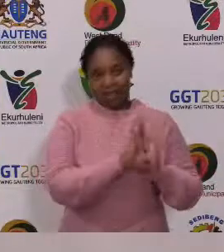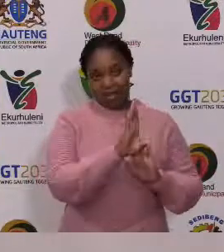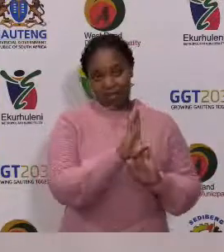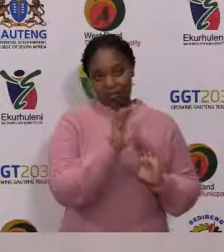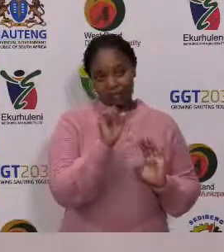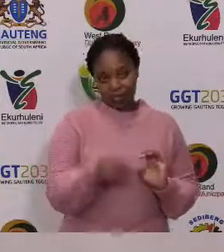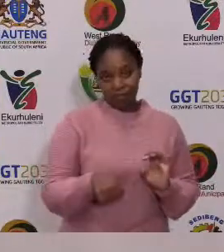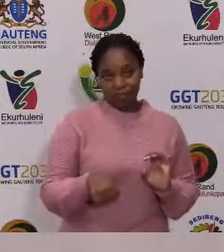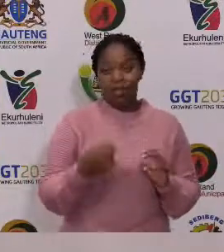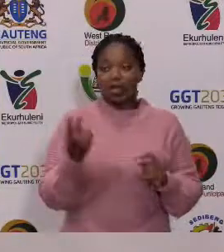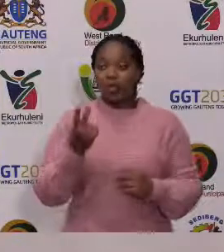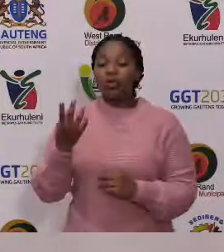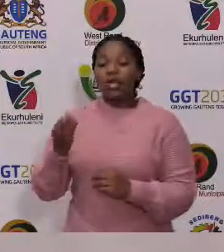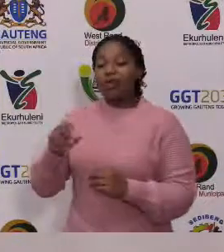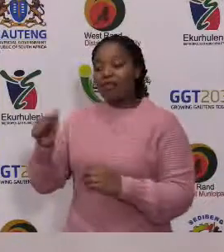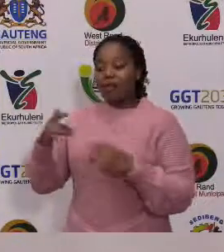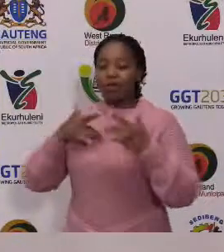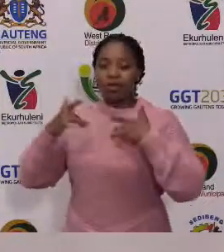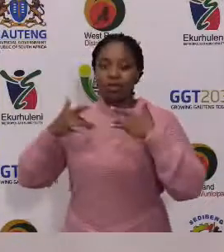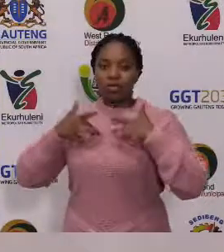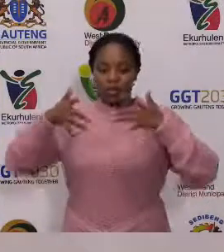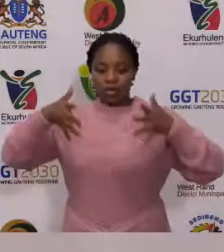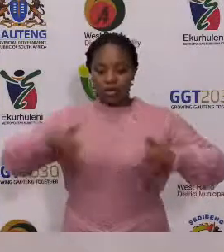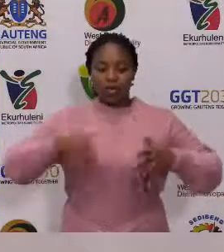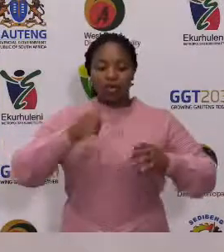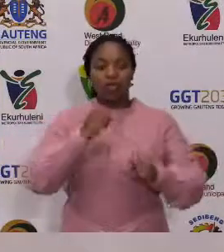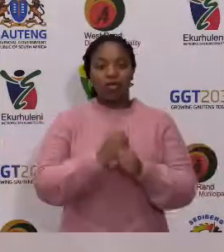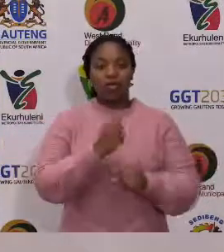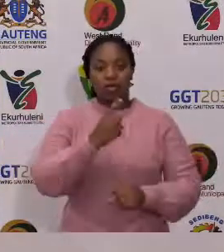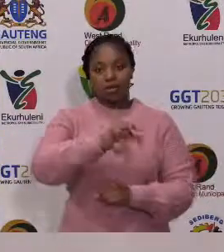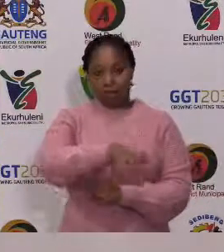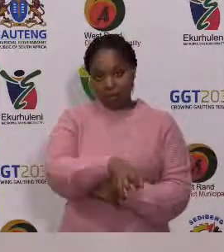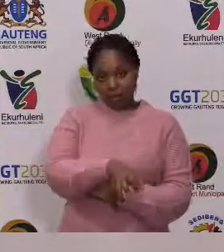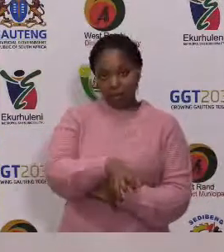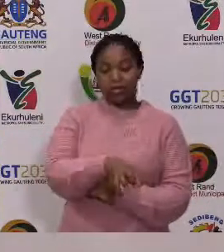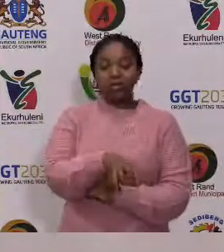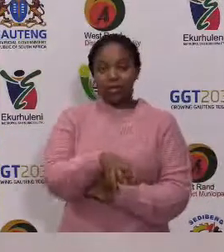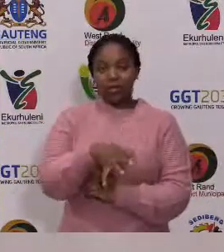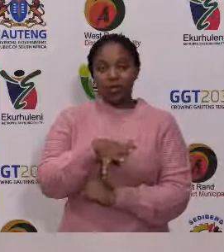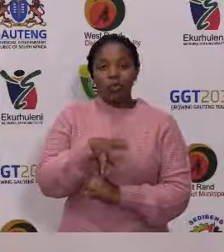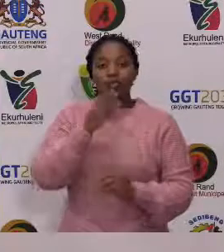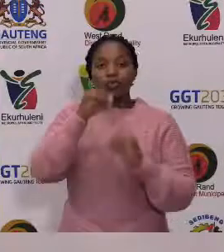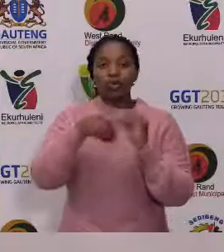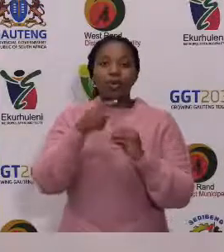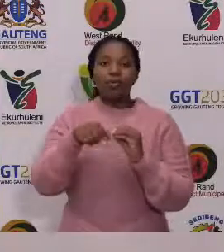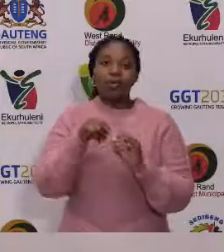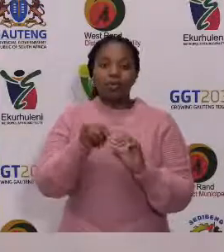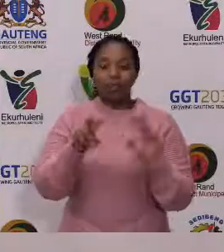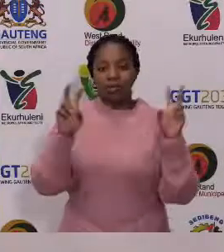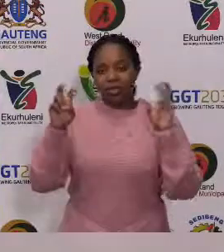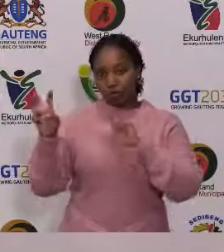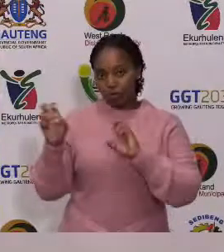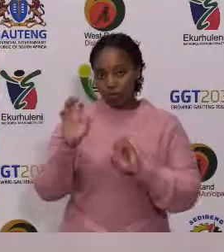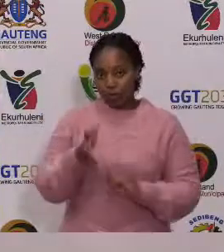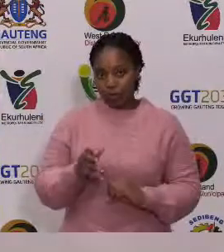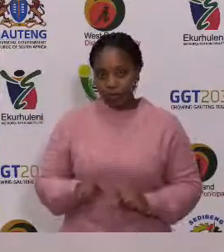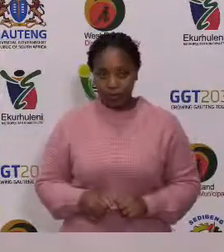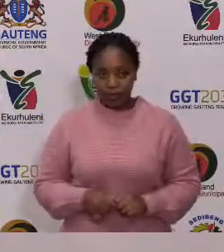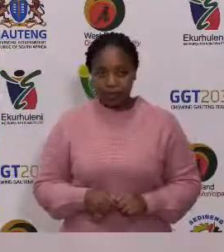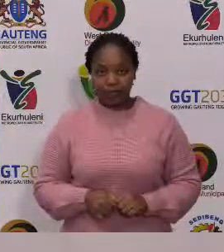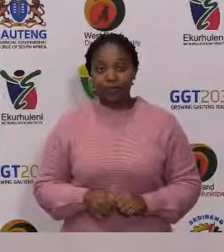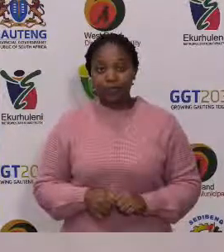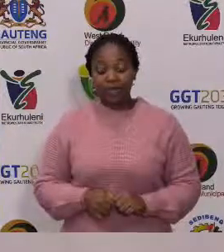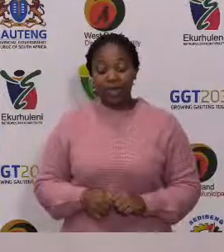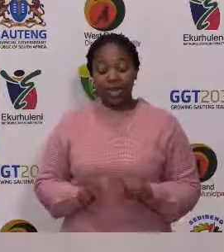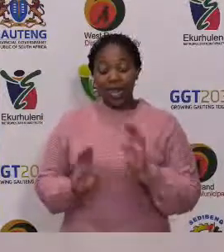in the province. And that's the box on the right. I just want to talk to those issues a little bit. So in terms of the increase